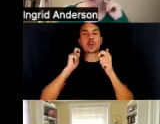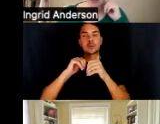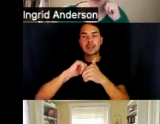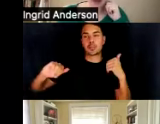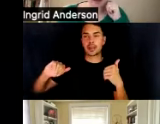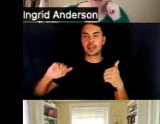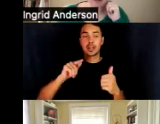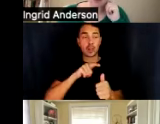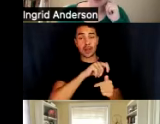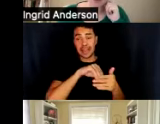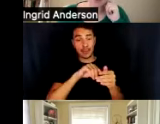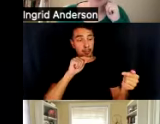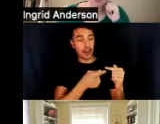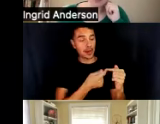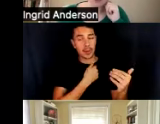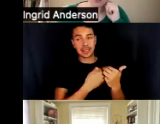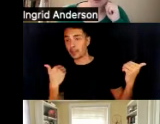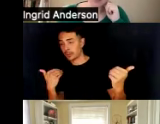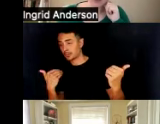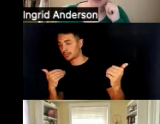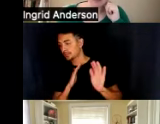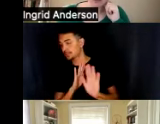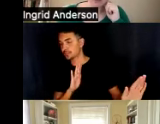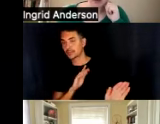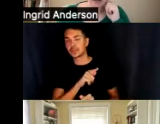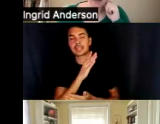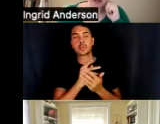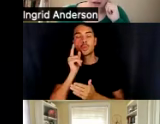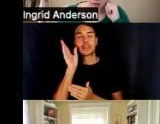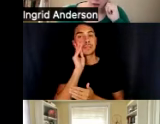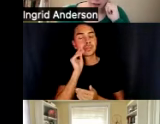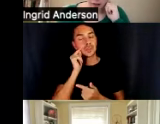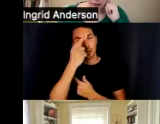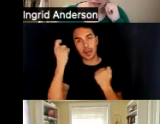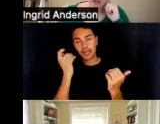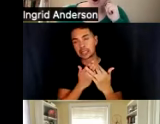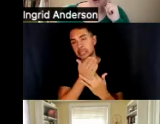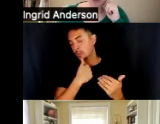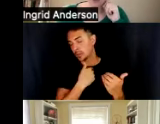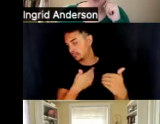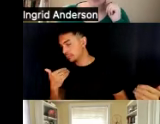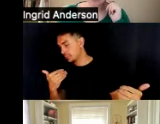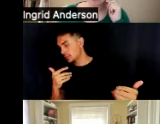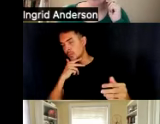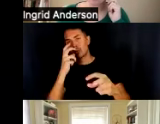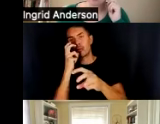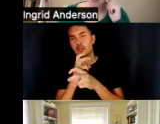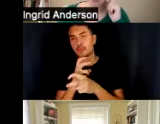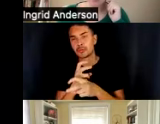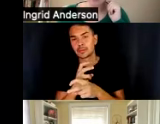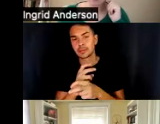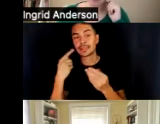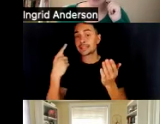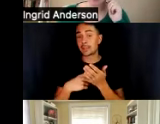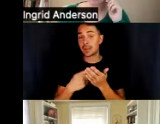someone who's in pain, for someone who's gone through something traumatic. And it's hard